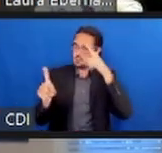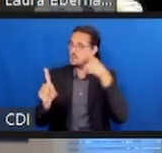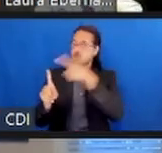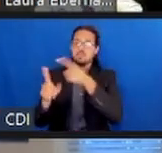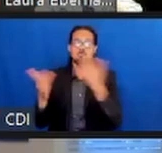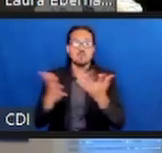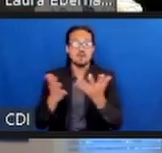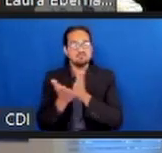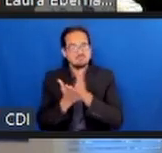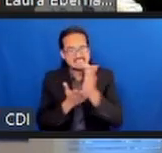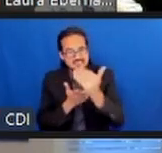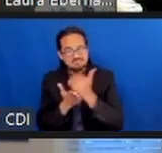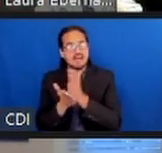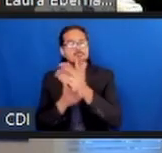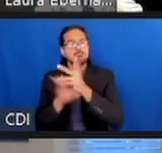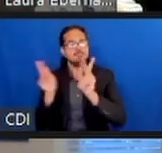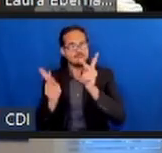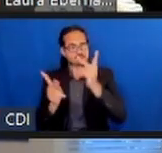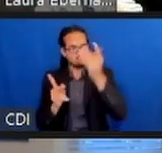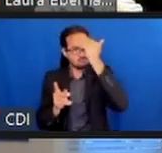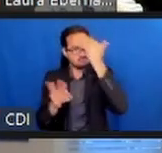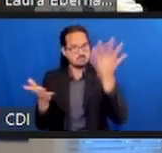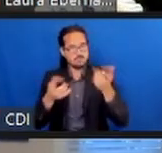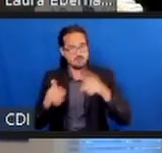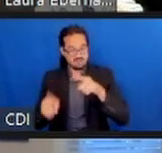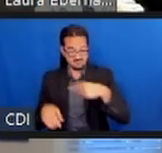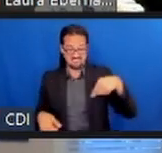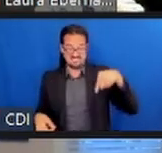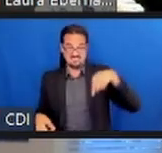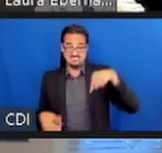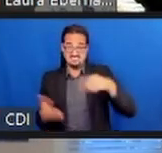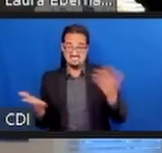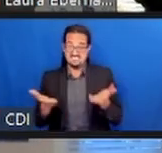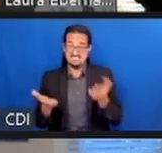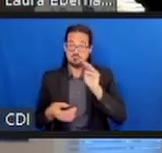community and our African American community, both.